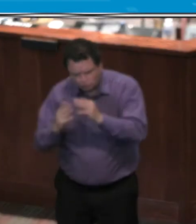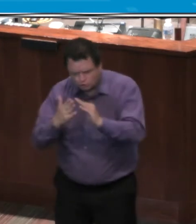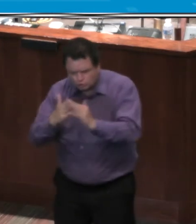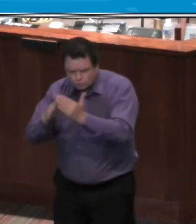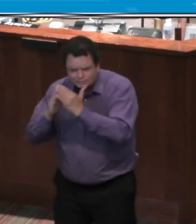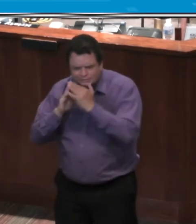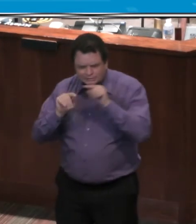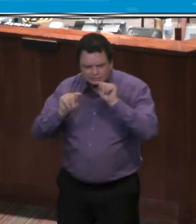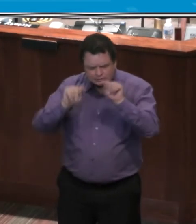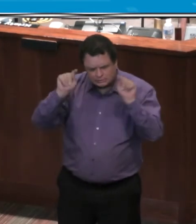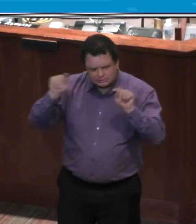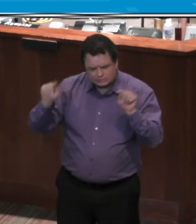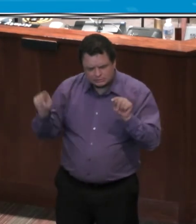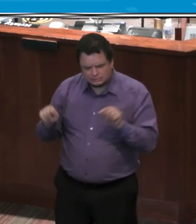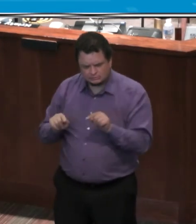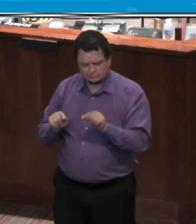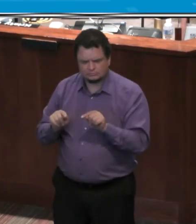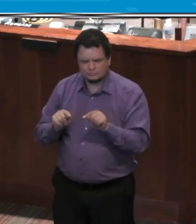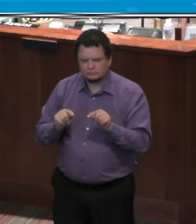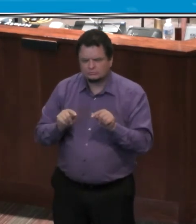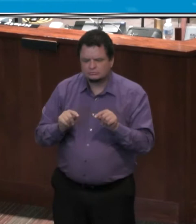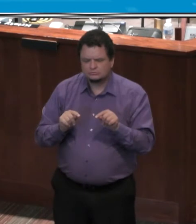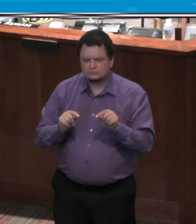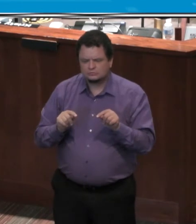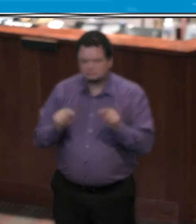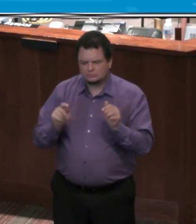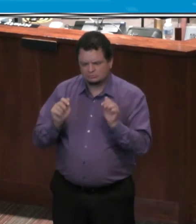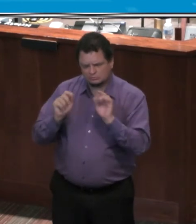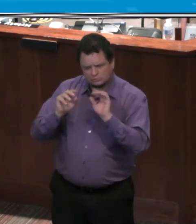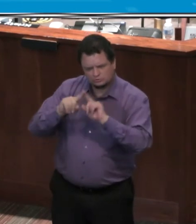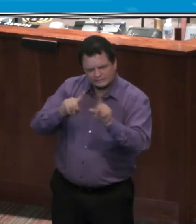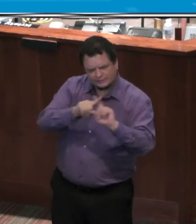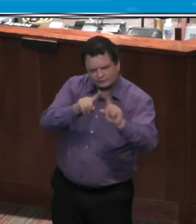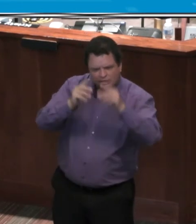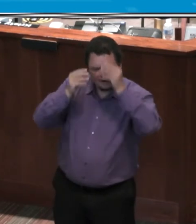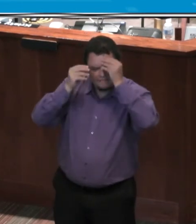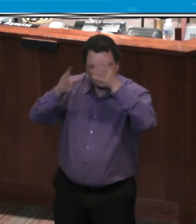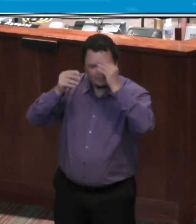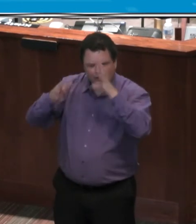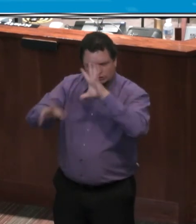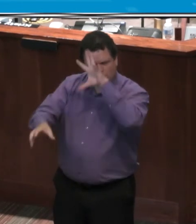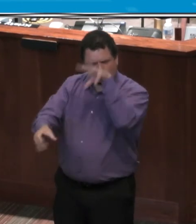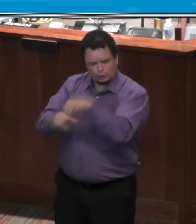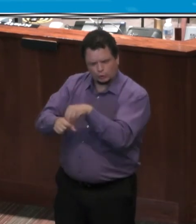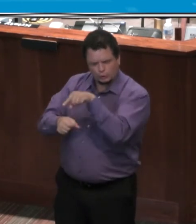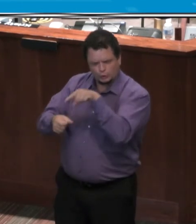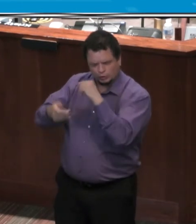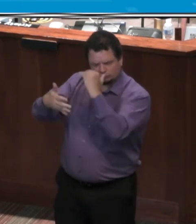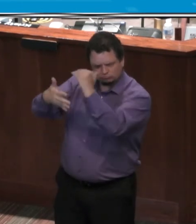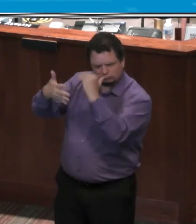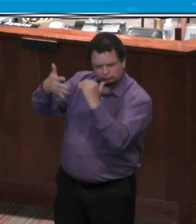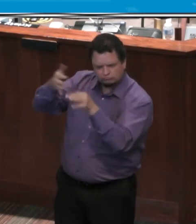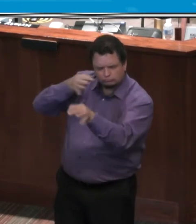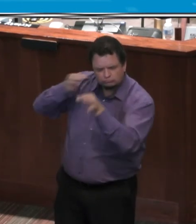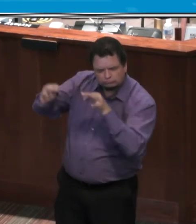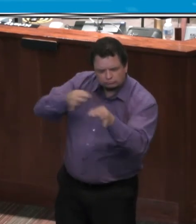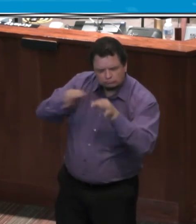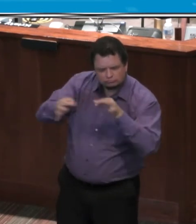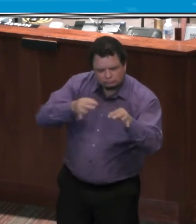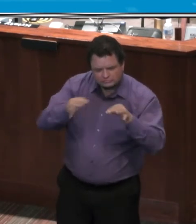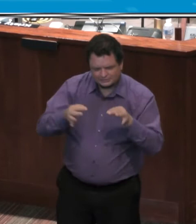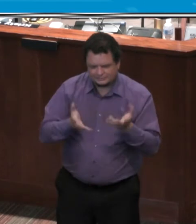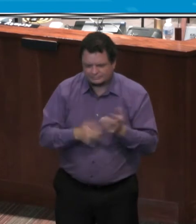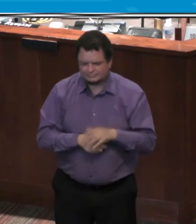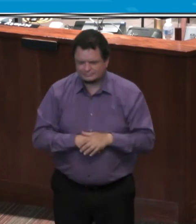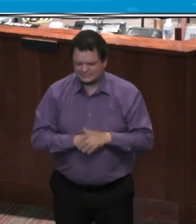where they can get that information in a cohesive package. And this is primarily how to deal with the generalized setting. So what processes